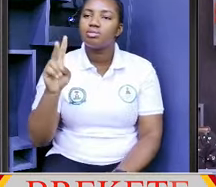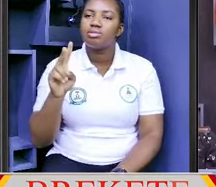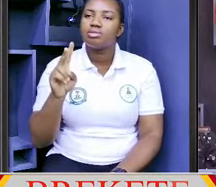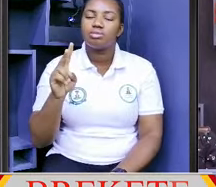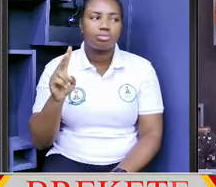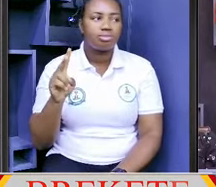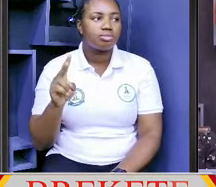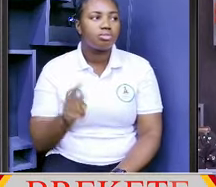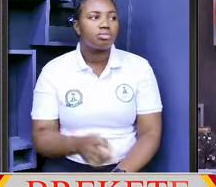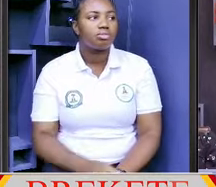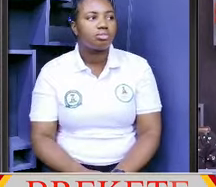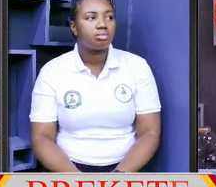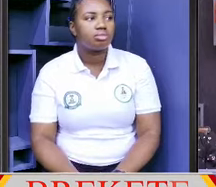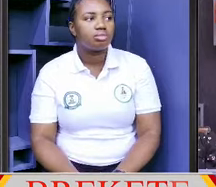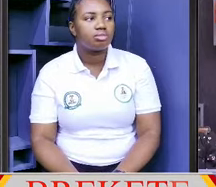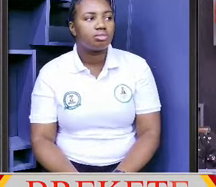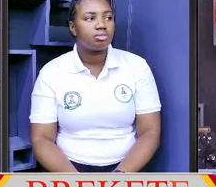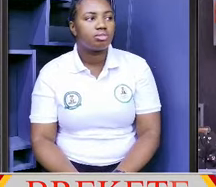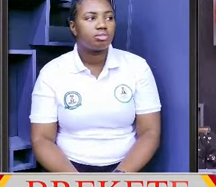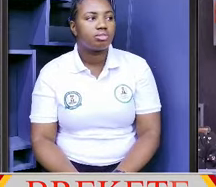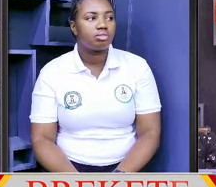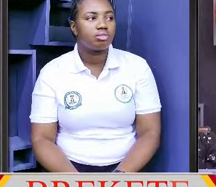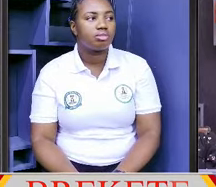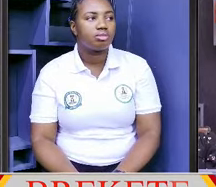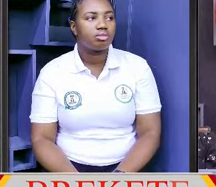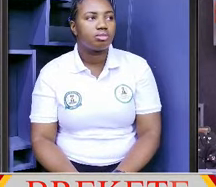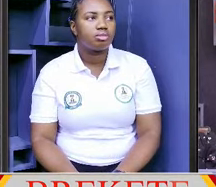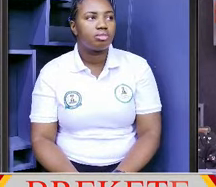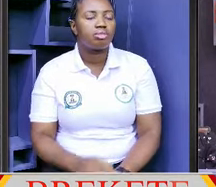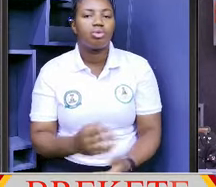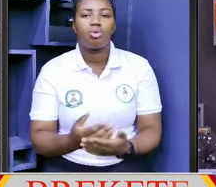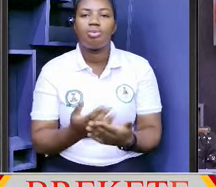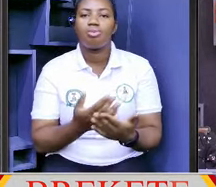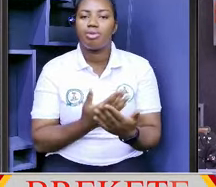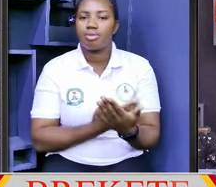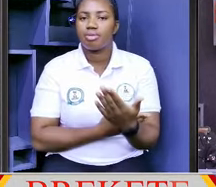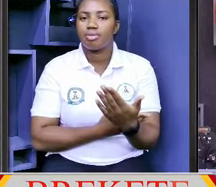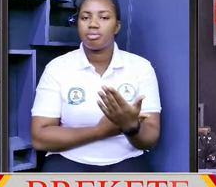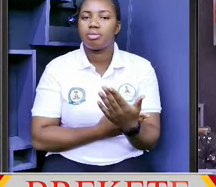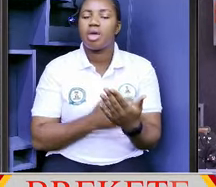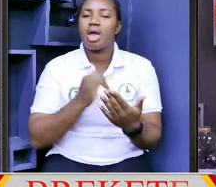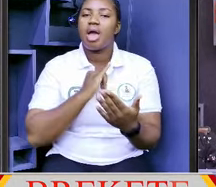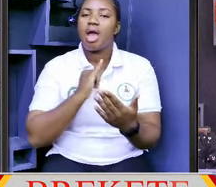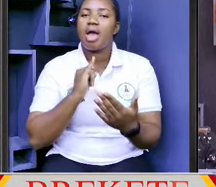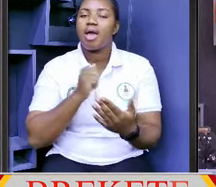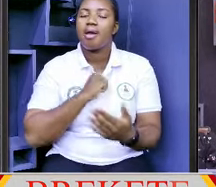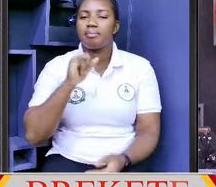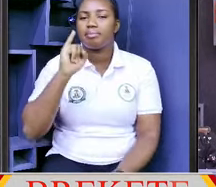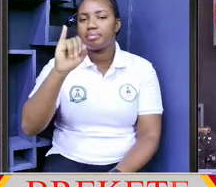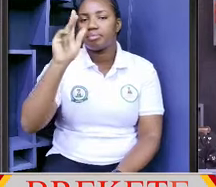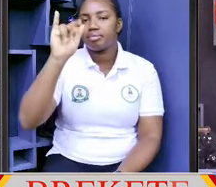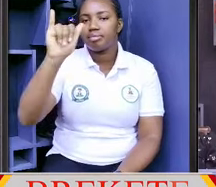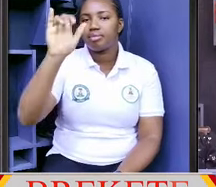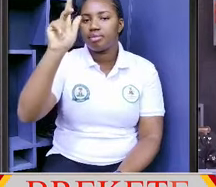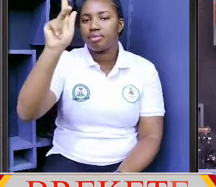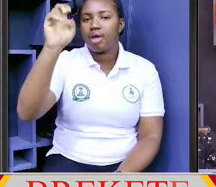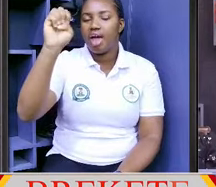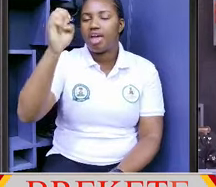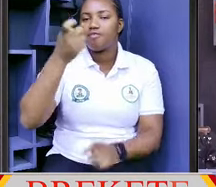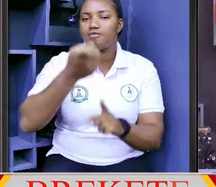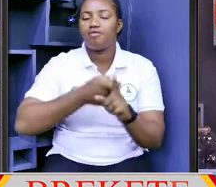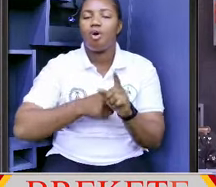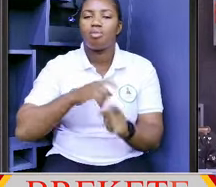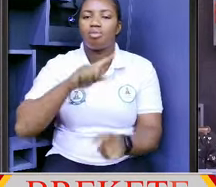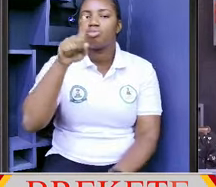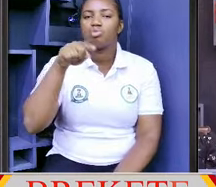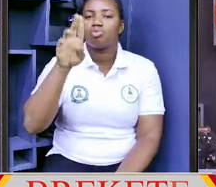with Ike. Ike from where? From Zuba. Okay. Waiting be that thing where you deserve, where